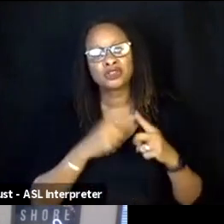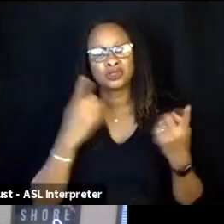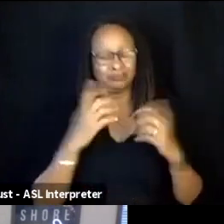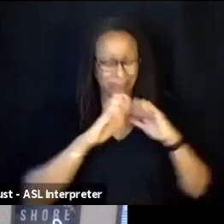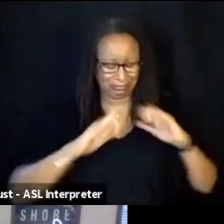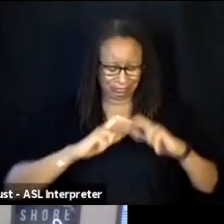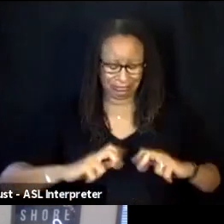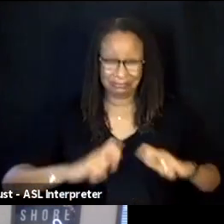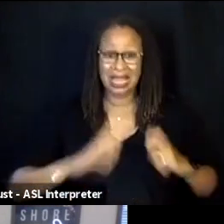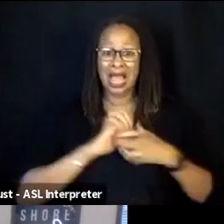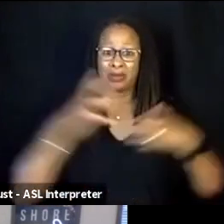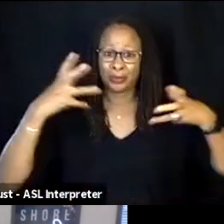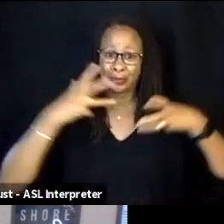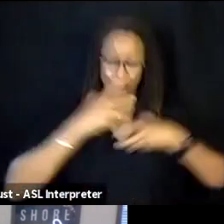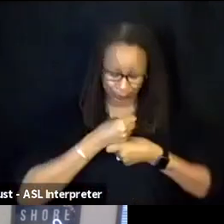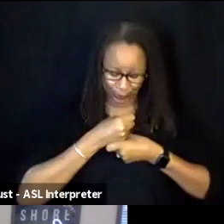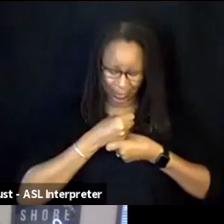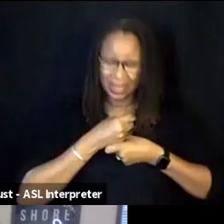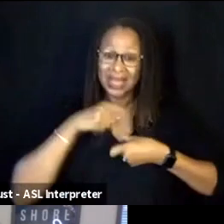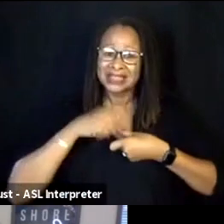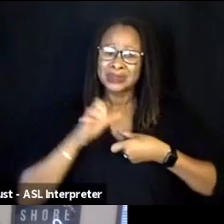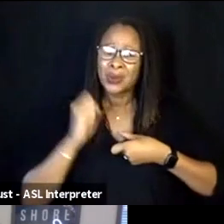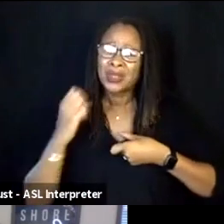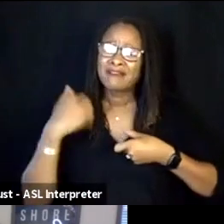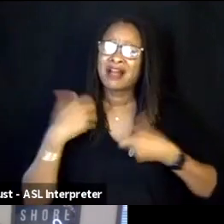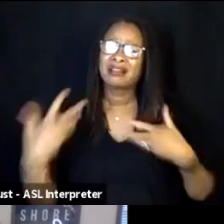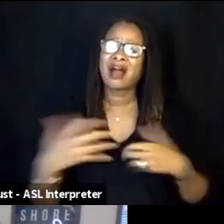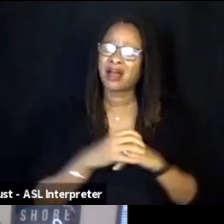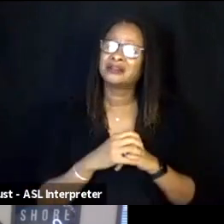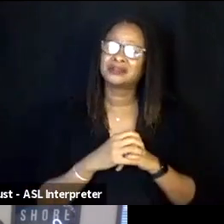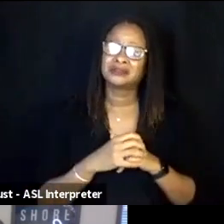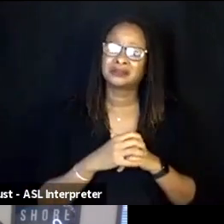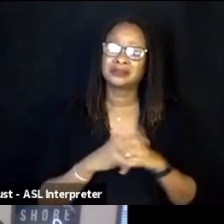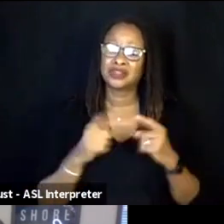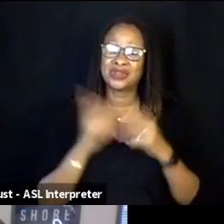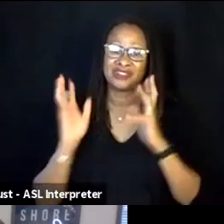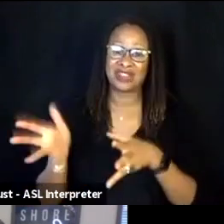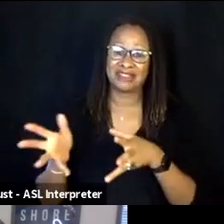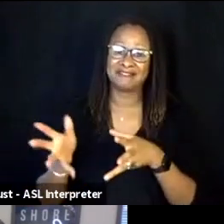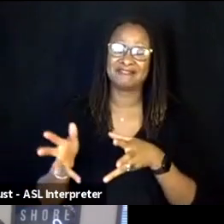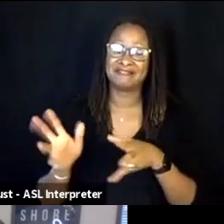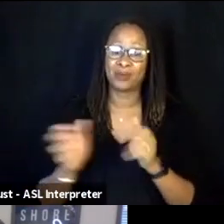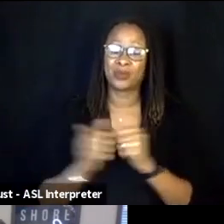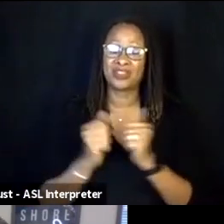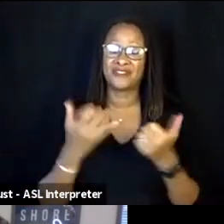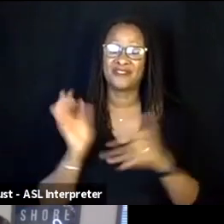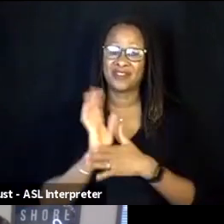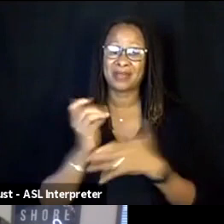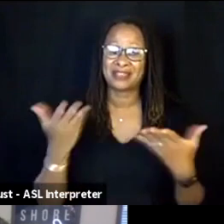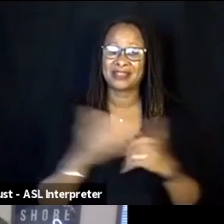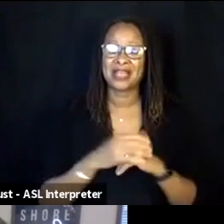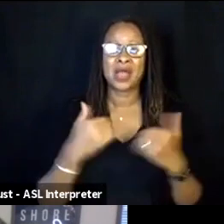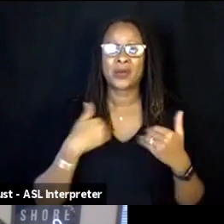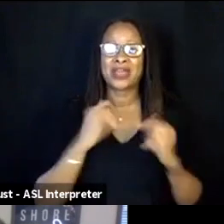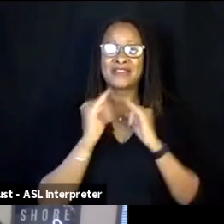to boil all of that down. And so there was a lot, of course, that one has to leave out in a film like this. We had interviewed